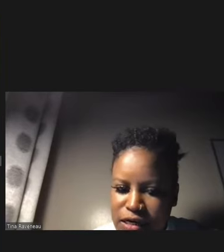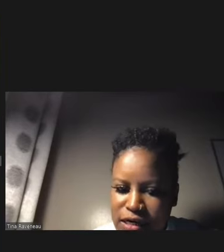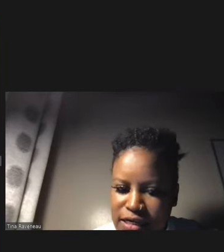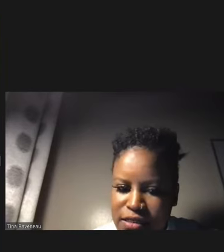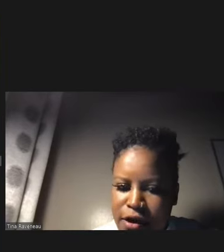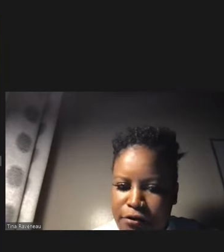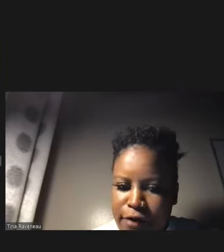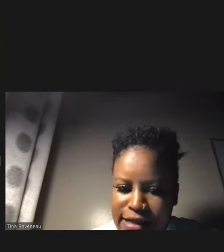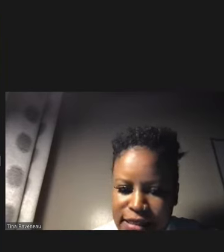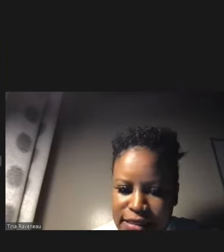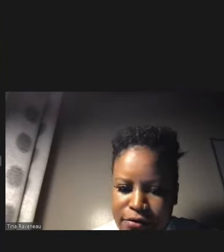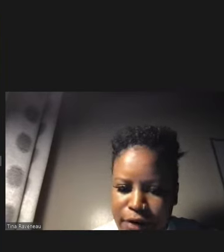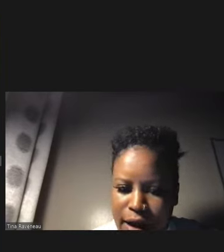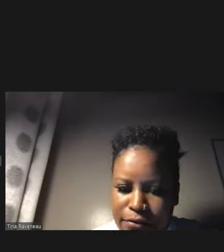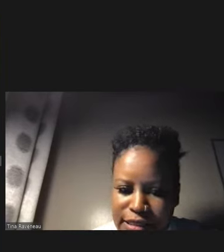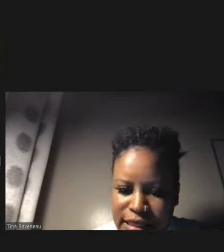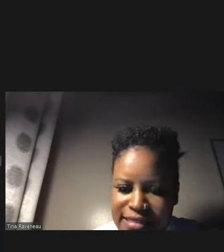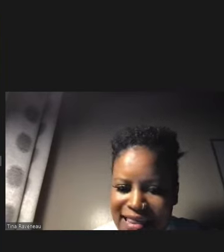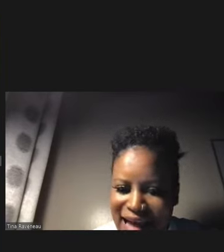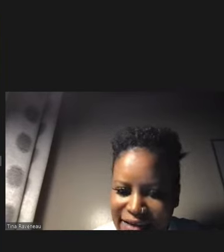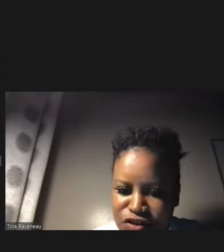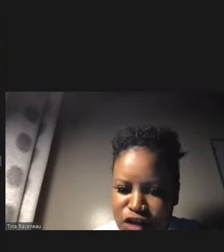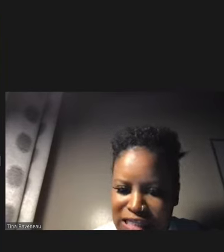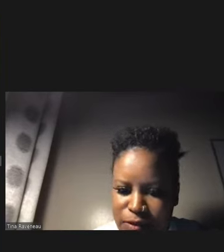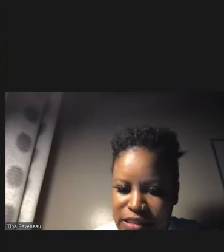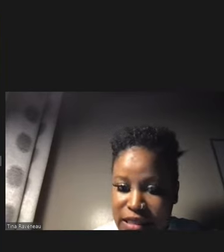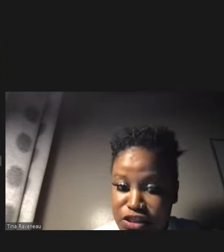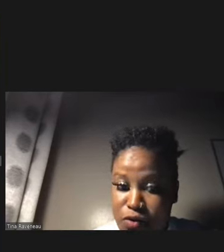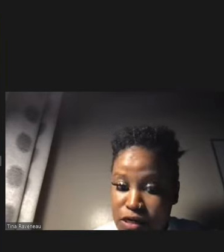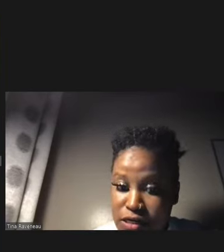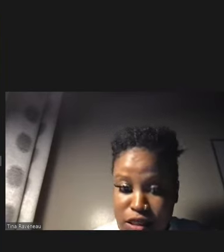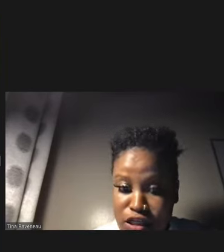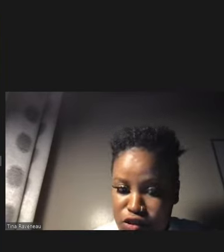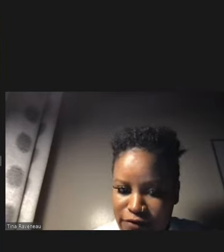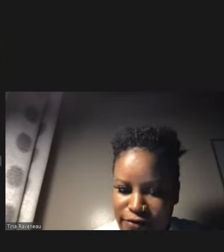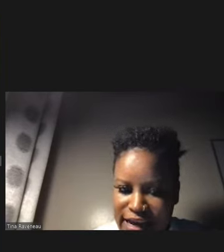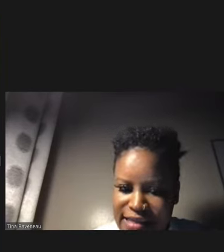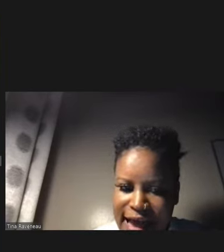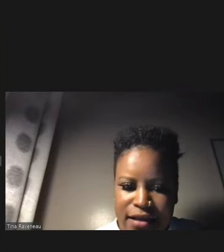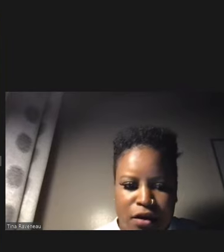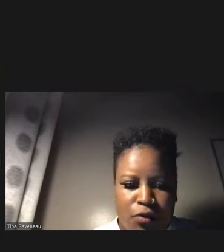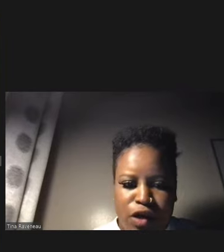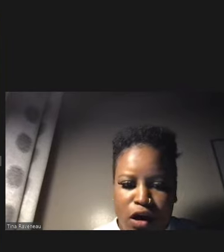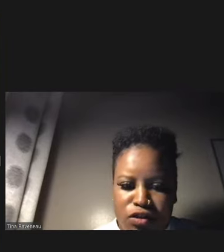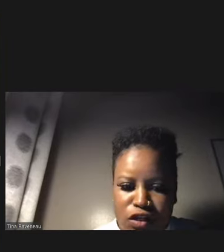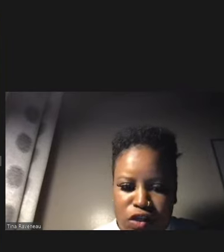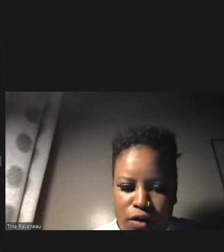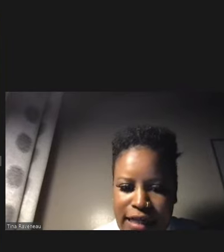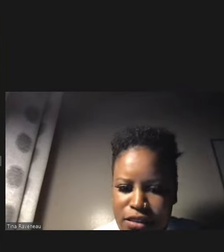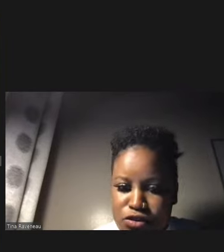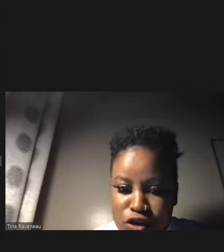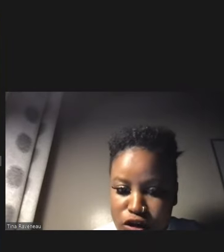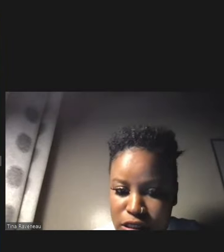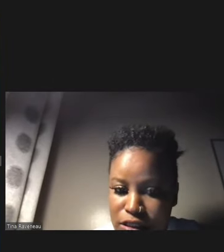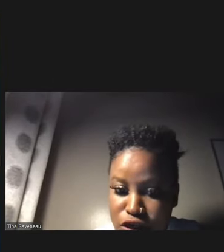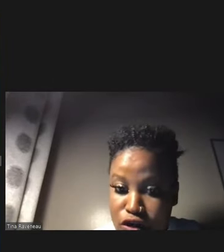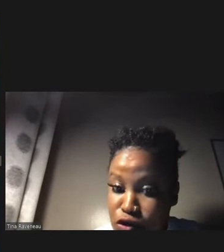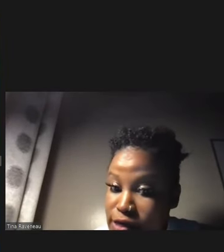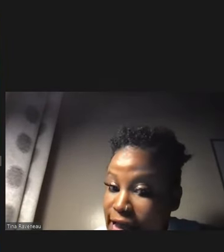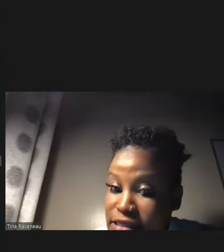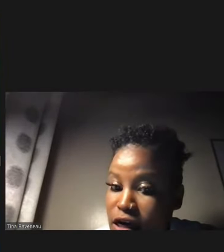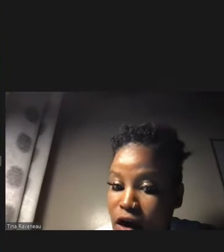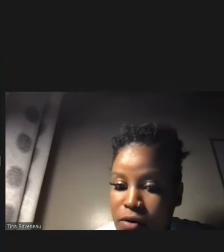taxi workers risking their lives to transport essential workers. Don't forget that. We also saw that